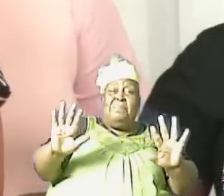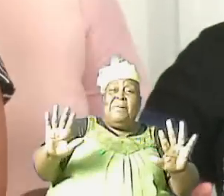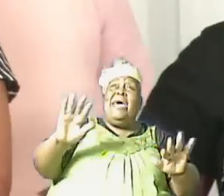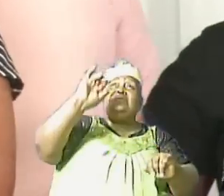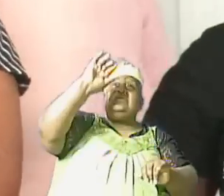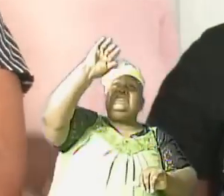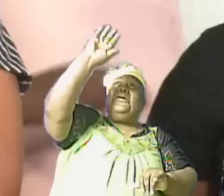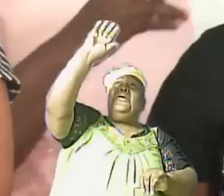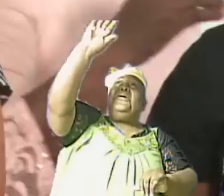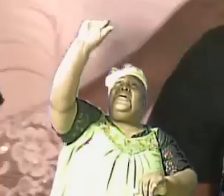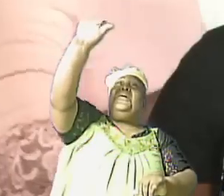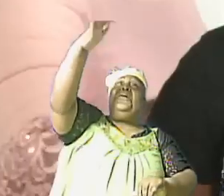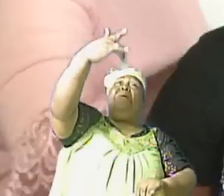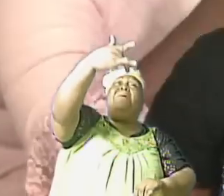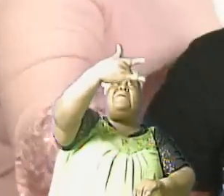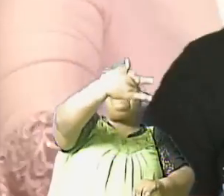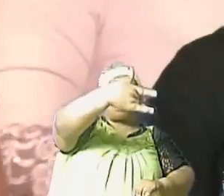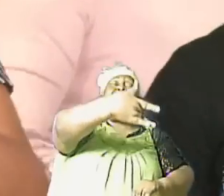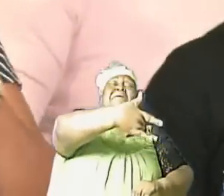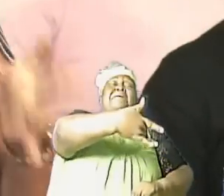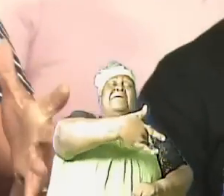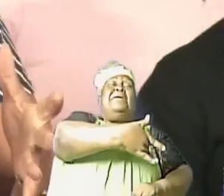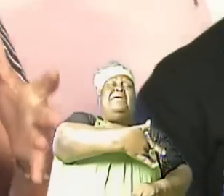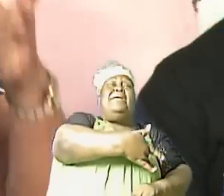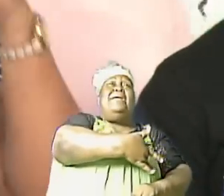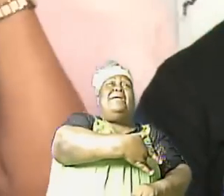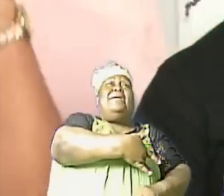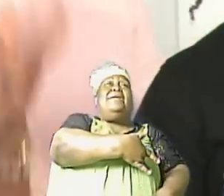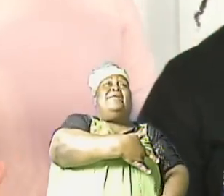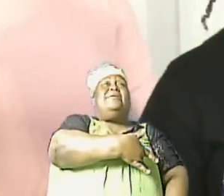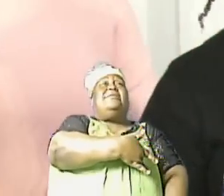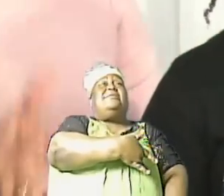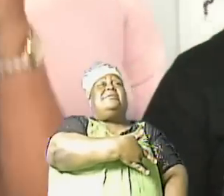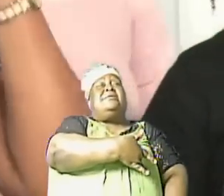worth that will bless the earth.